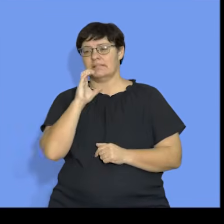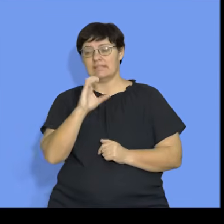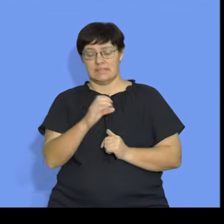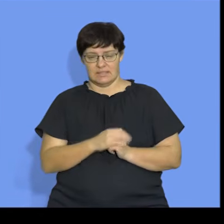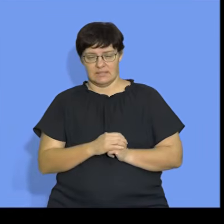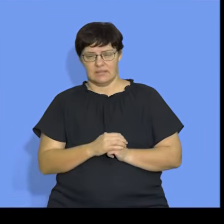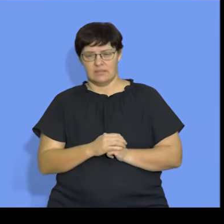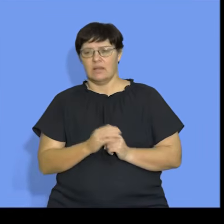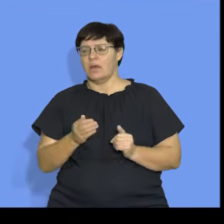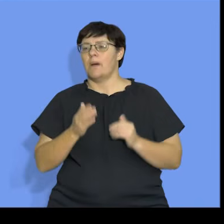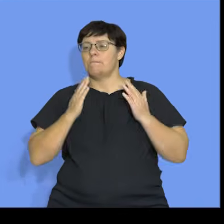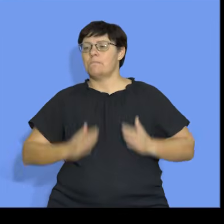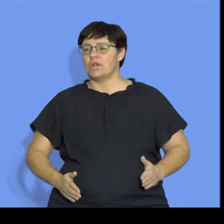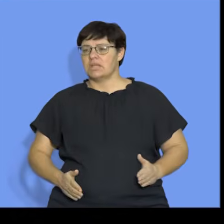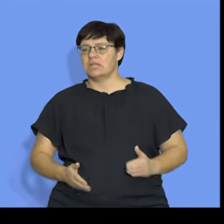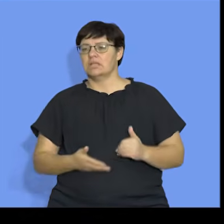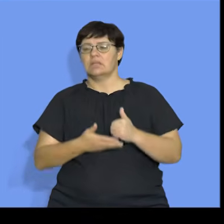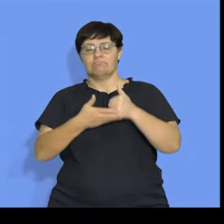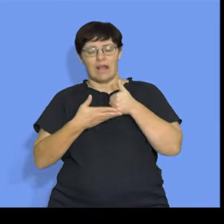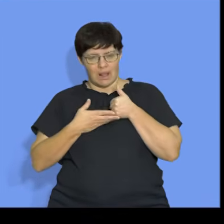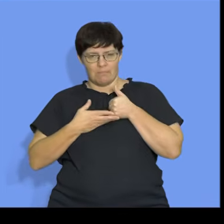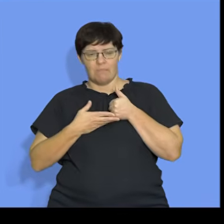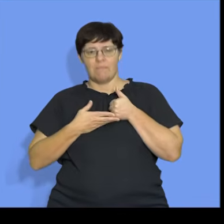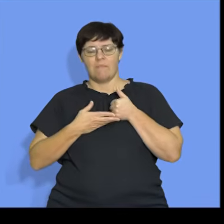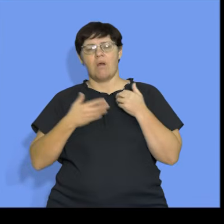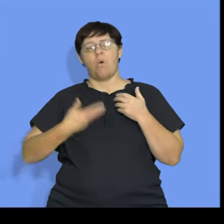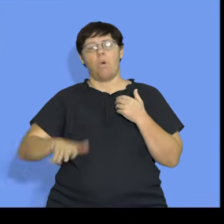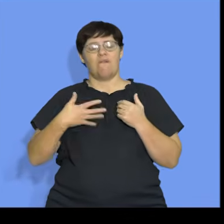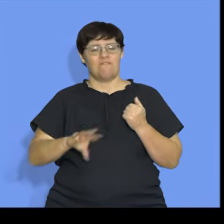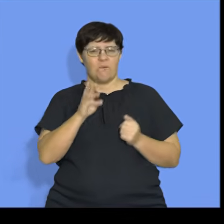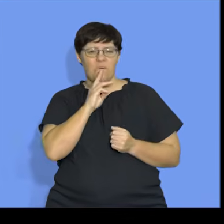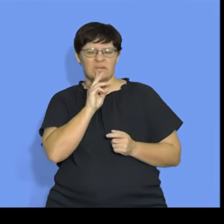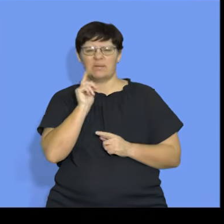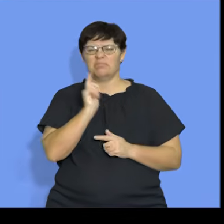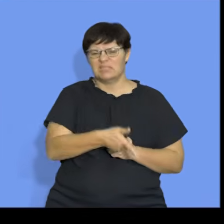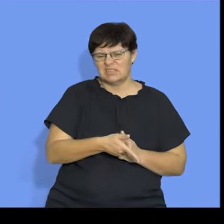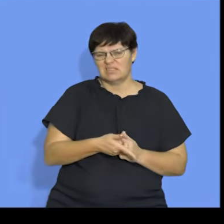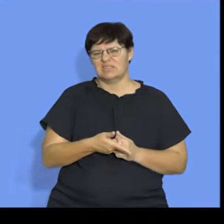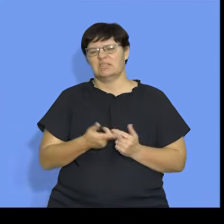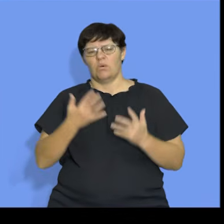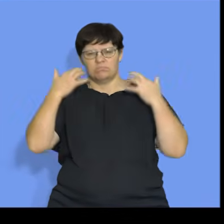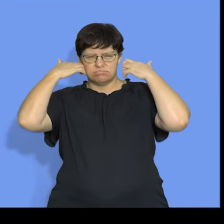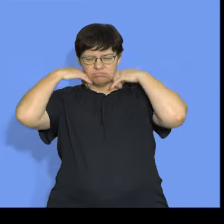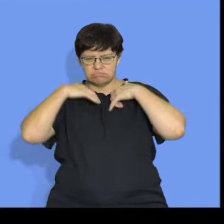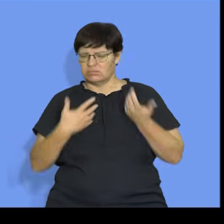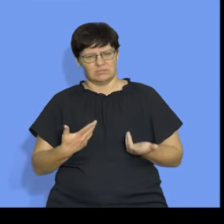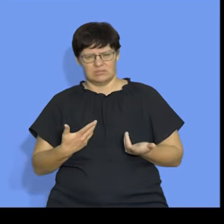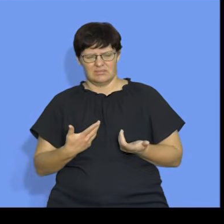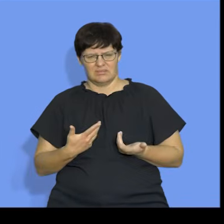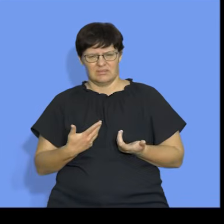help the body excrete. No, excrete means that's urine or sweat. You